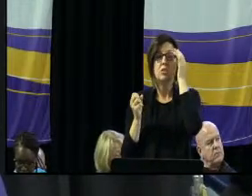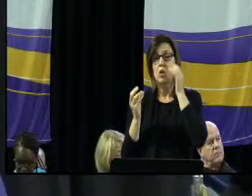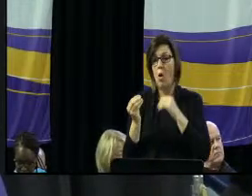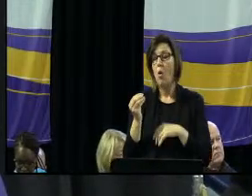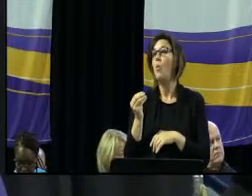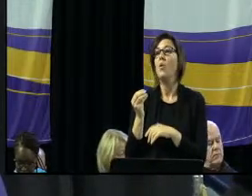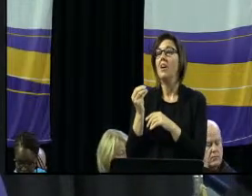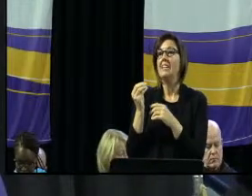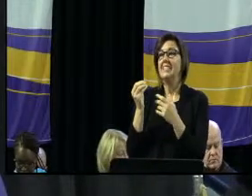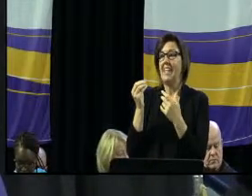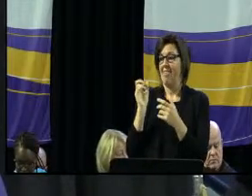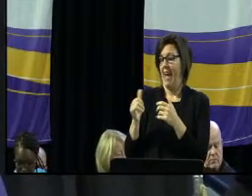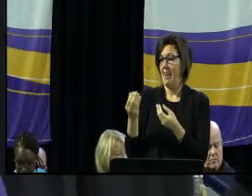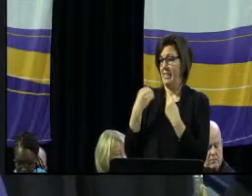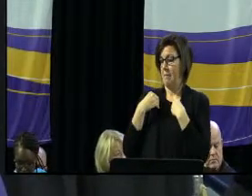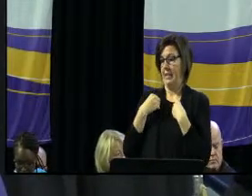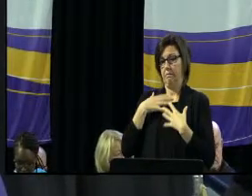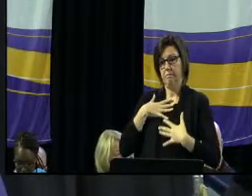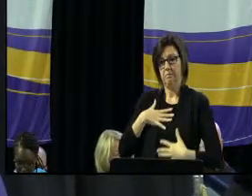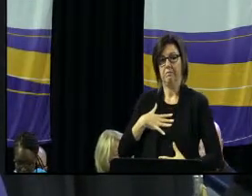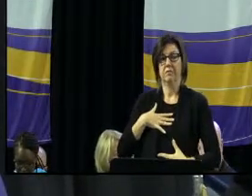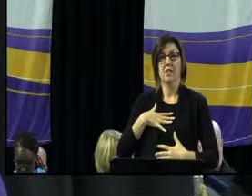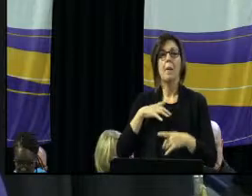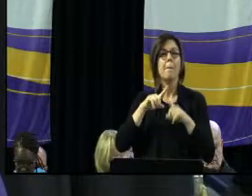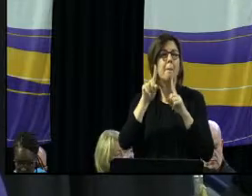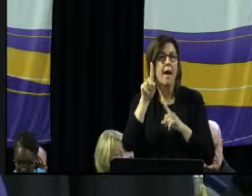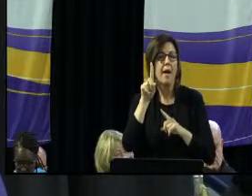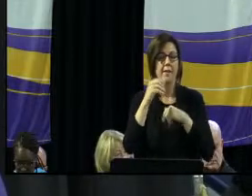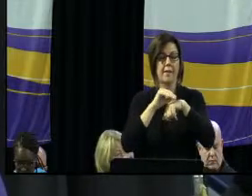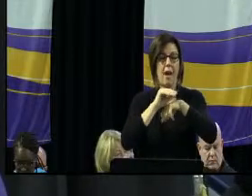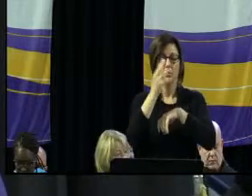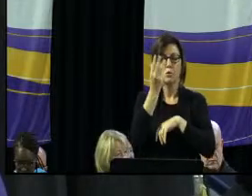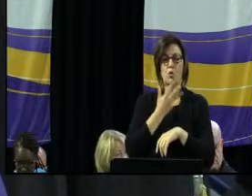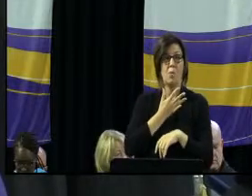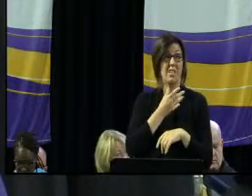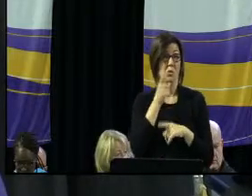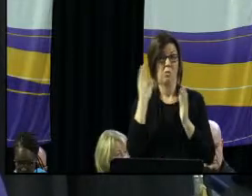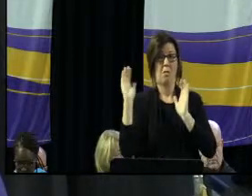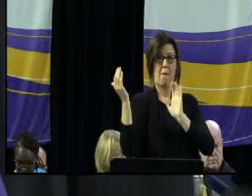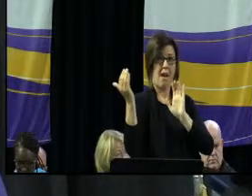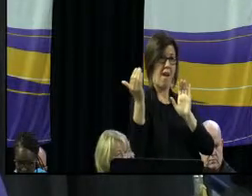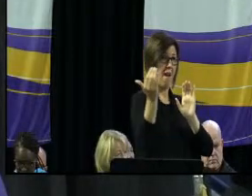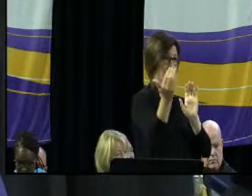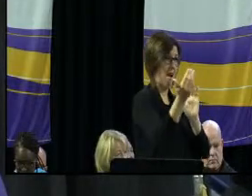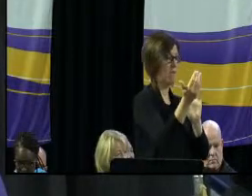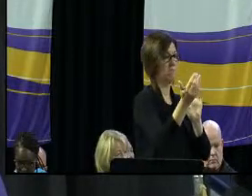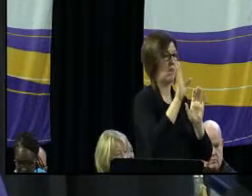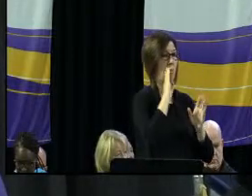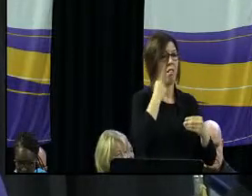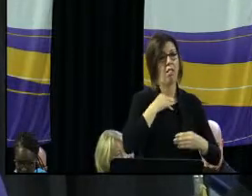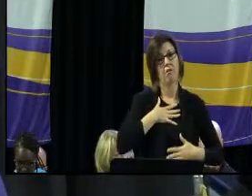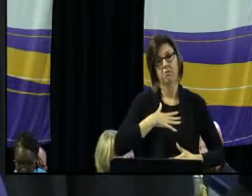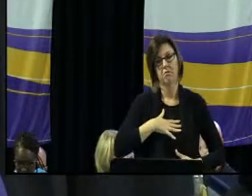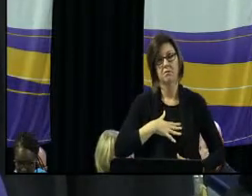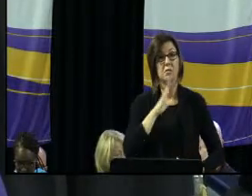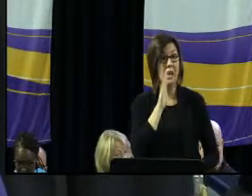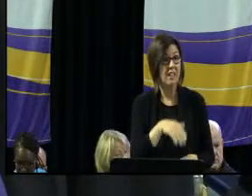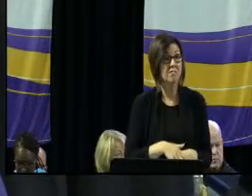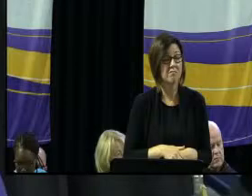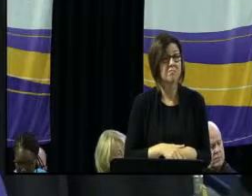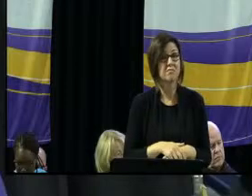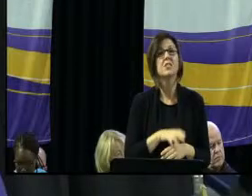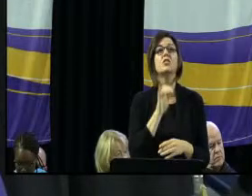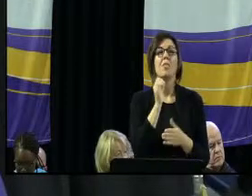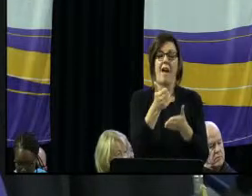of joy." That sentiment really resonated with me. Overcoming the limits that I assigned myself allowed me to be here, to